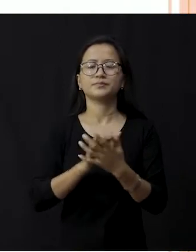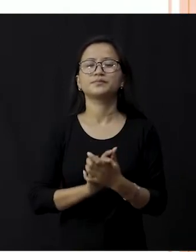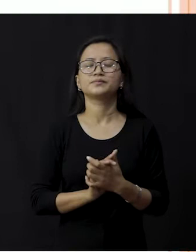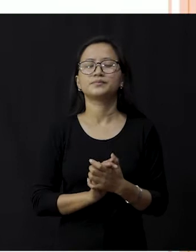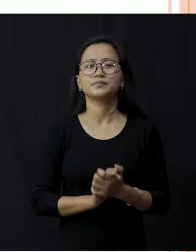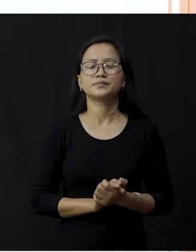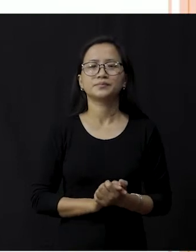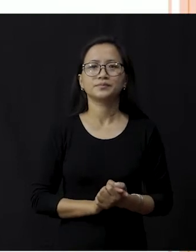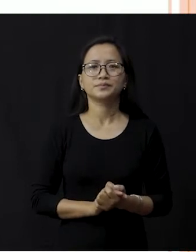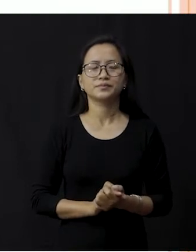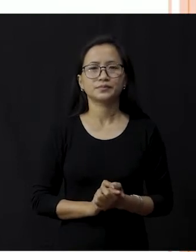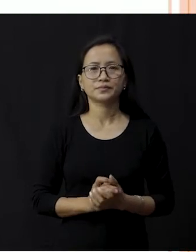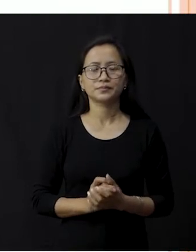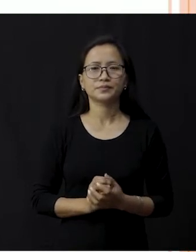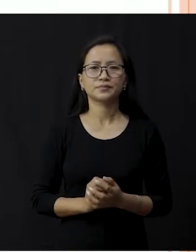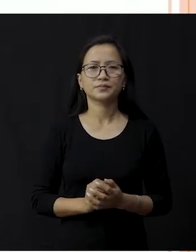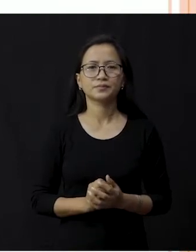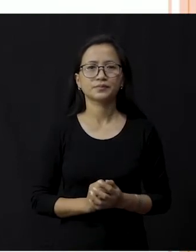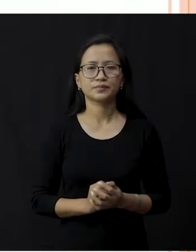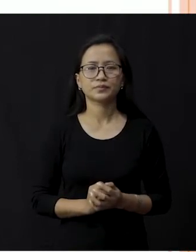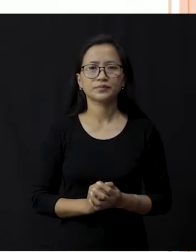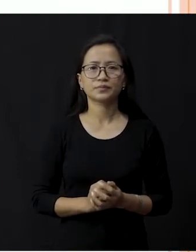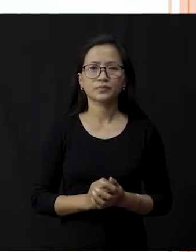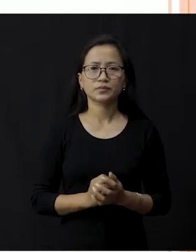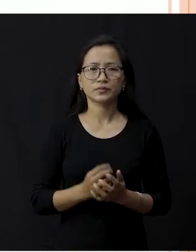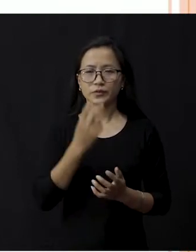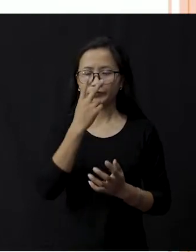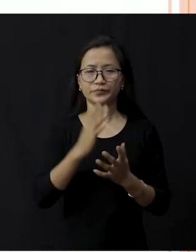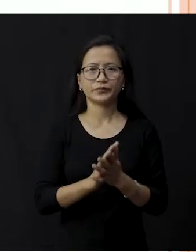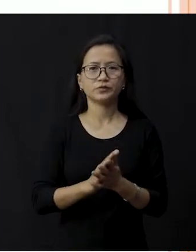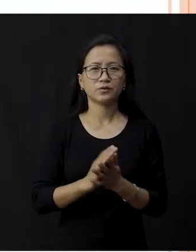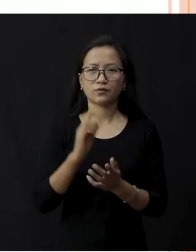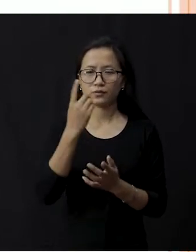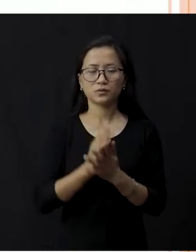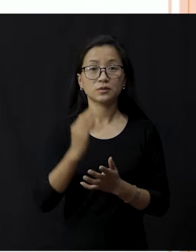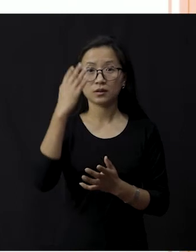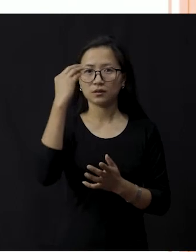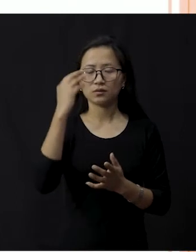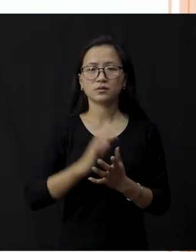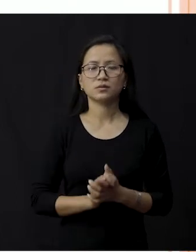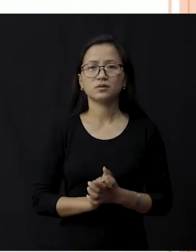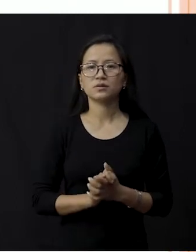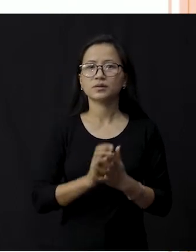S-A-F-F-R-O-N, saffron. Okay. You can see in the middle, it is white. Spelling,